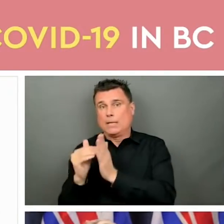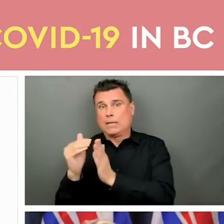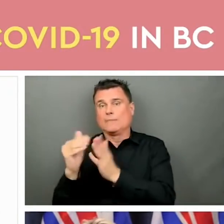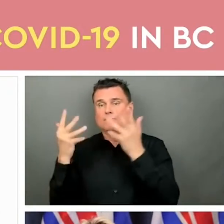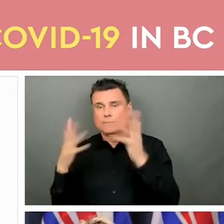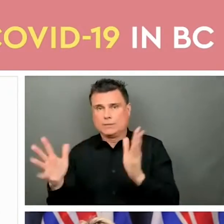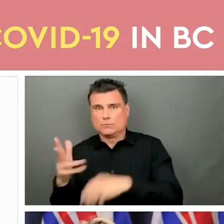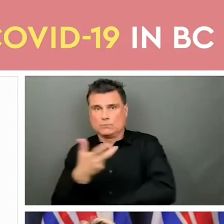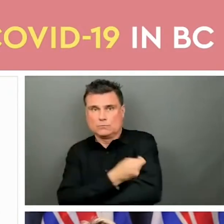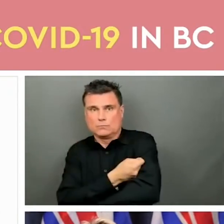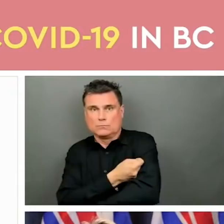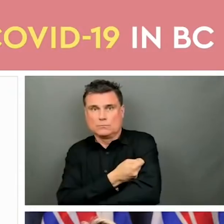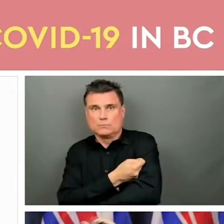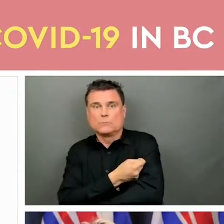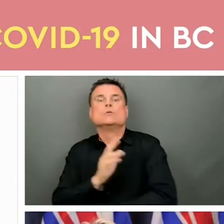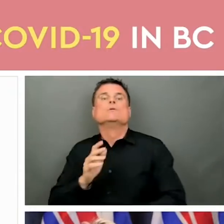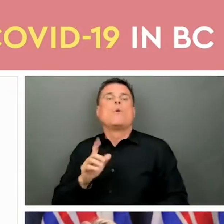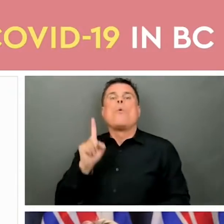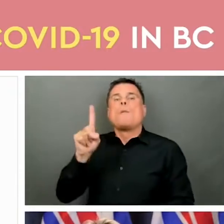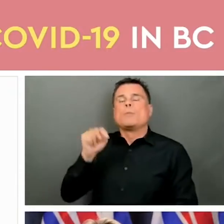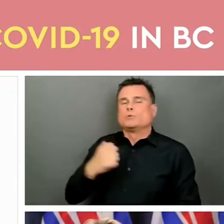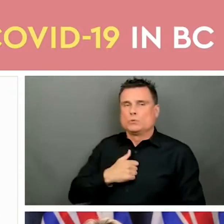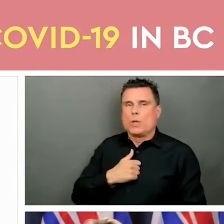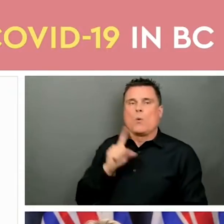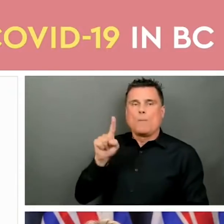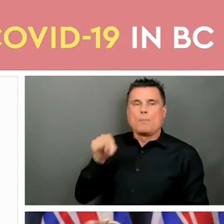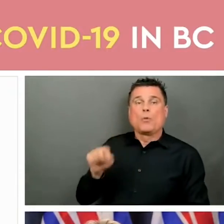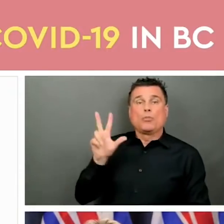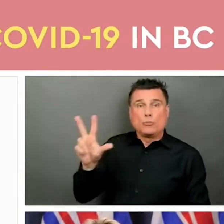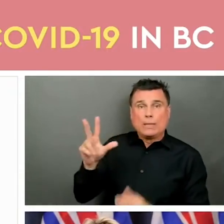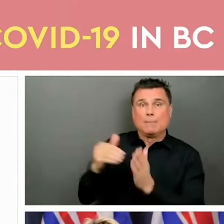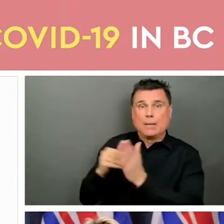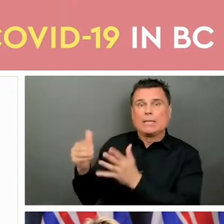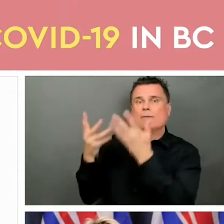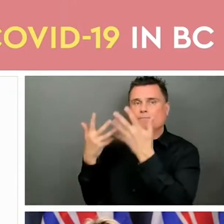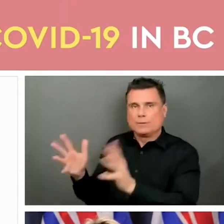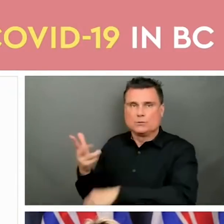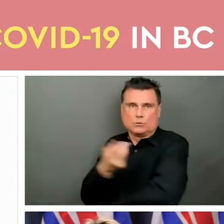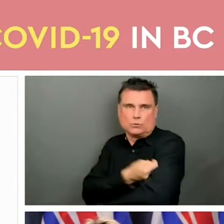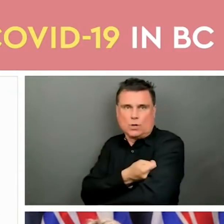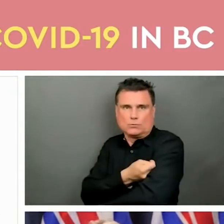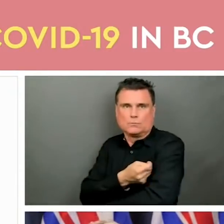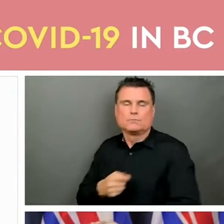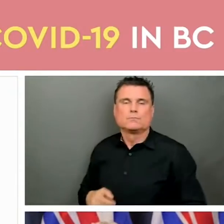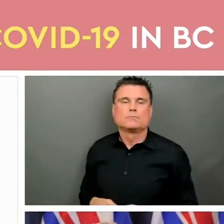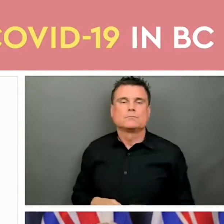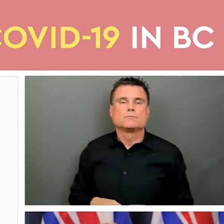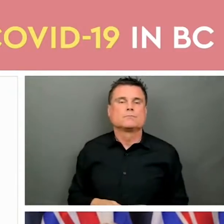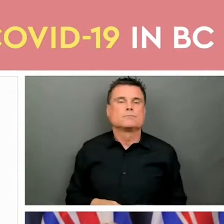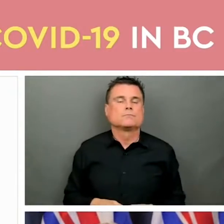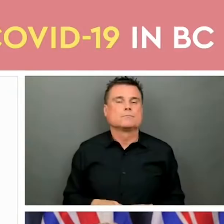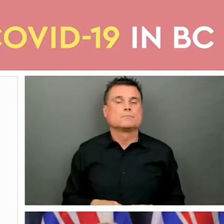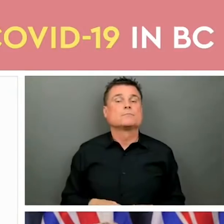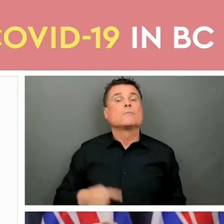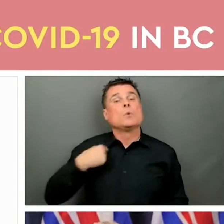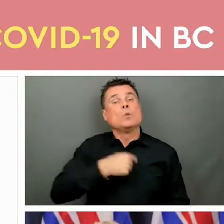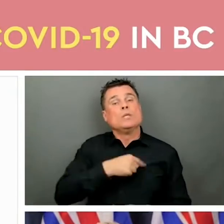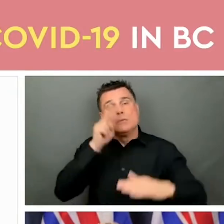far, will mean that about 60% of our adult population will have access to dose 1 by the end of